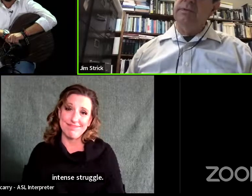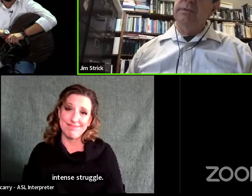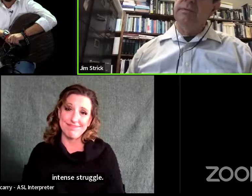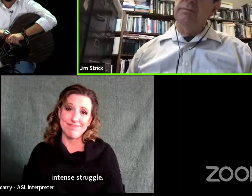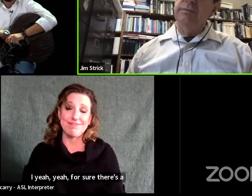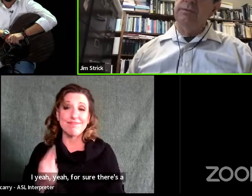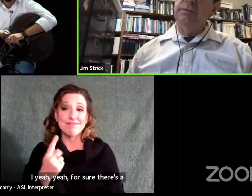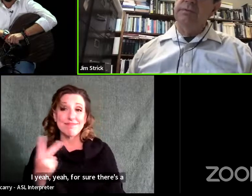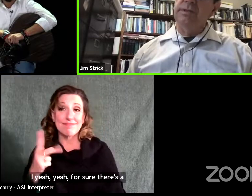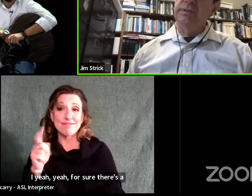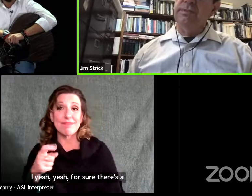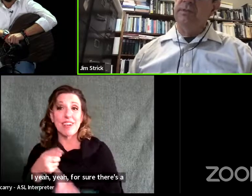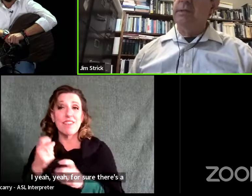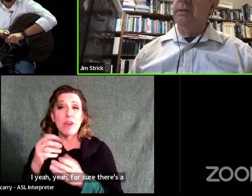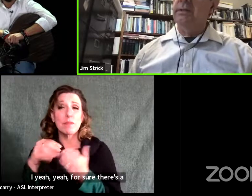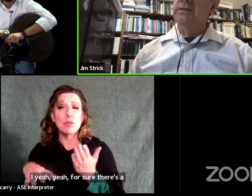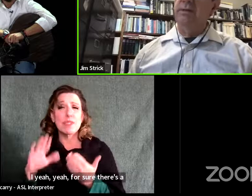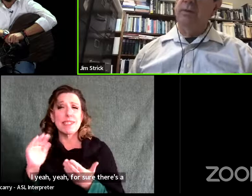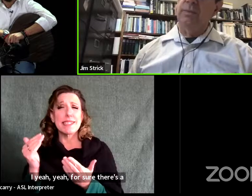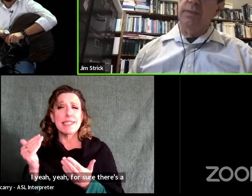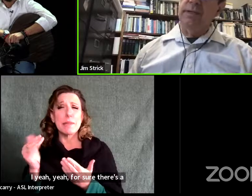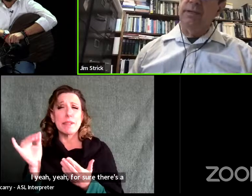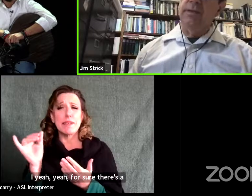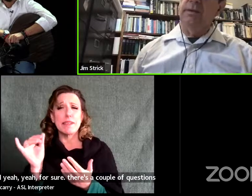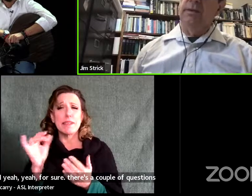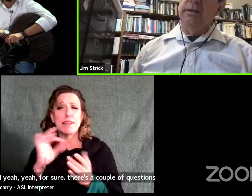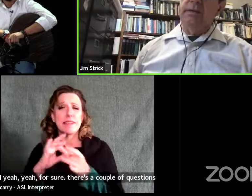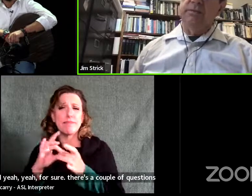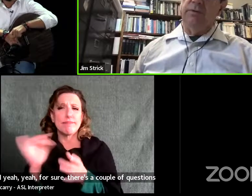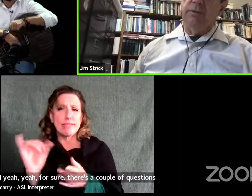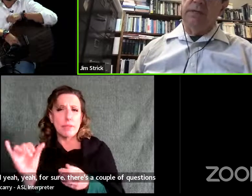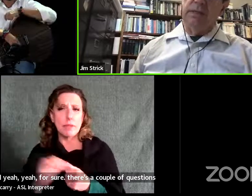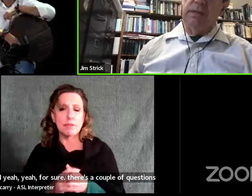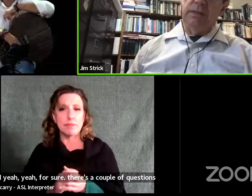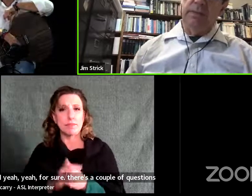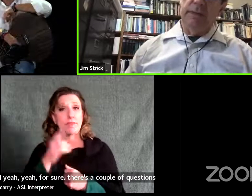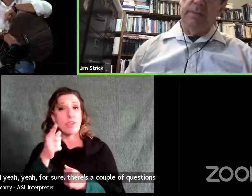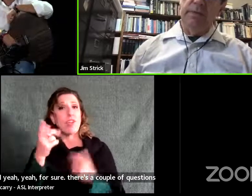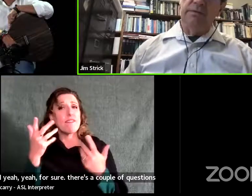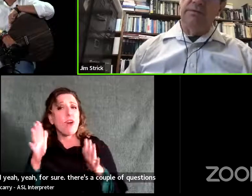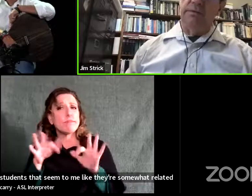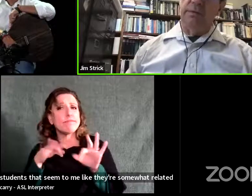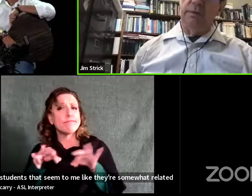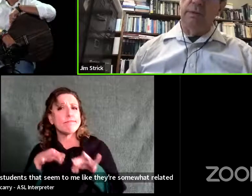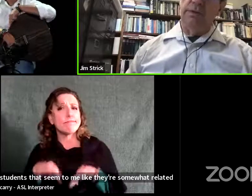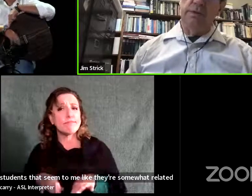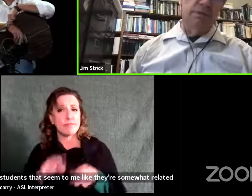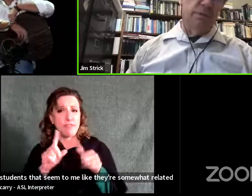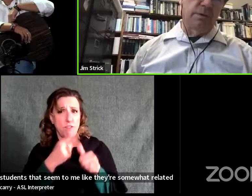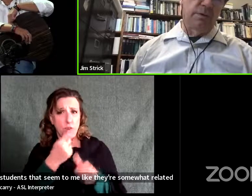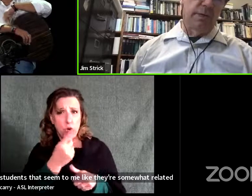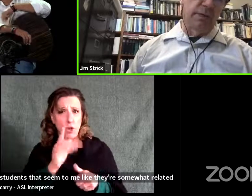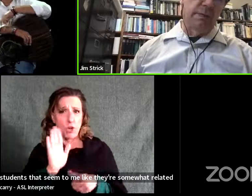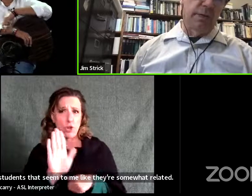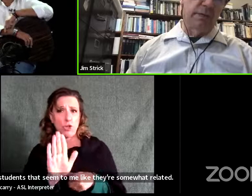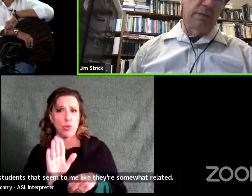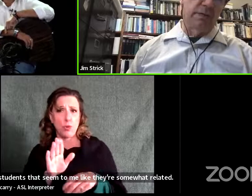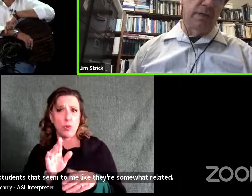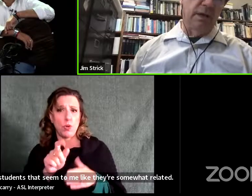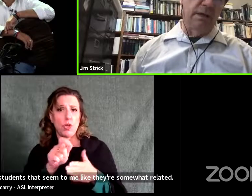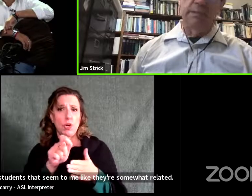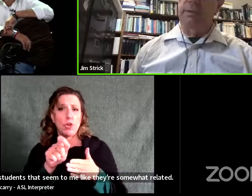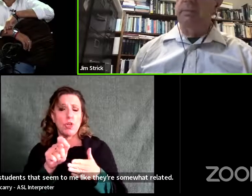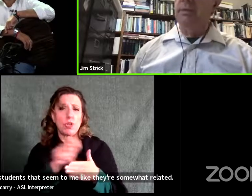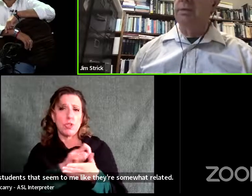There's a couple of questions from students that seem to me like they're somewhat related. You've already said a little bit about the first one. What is your songwriting